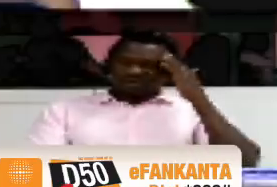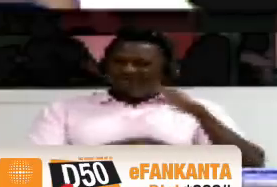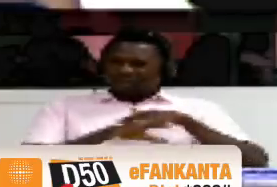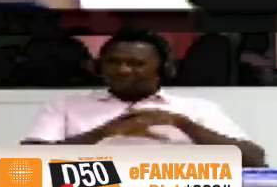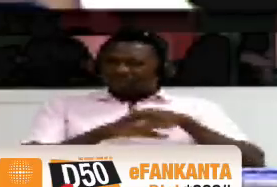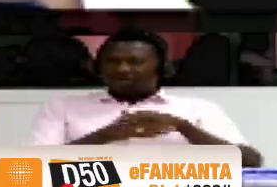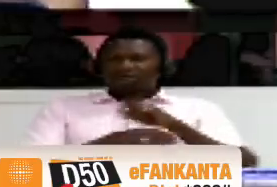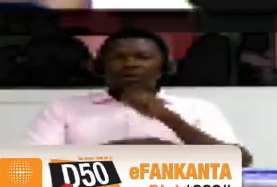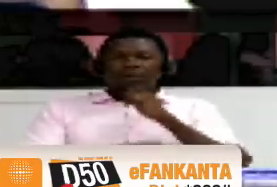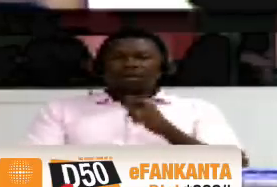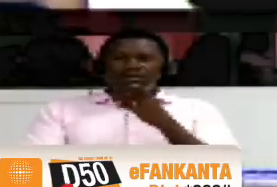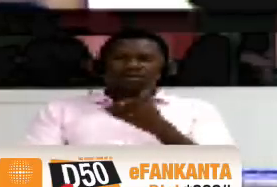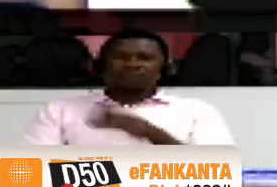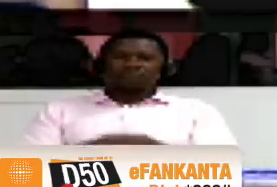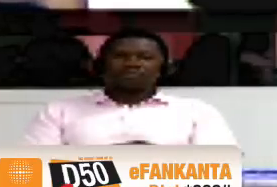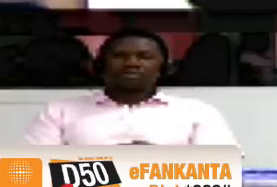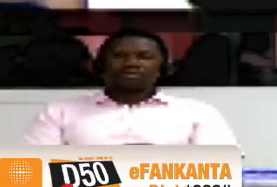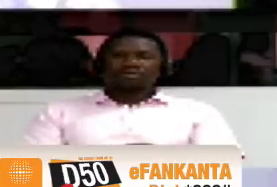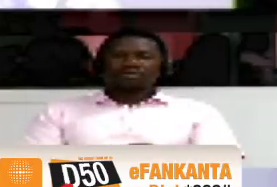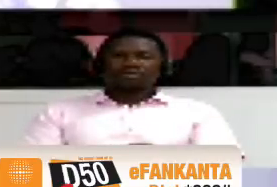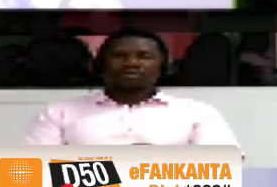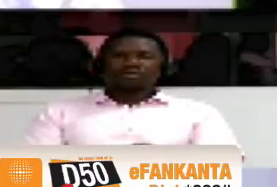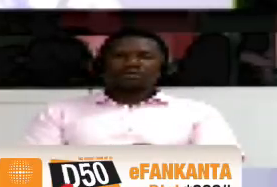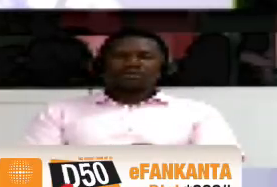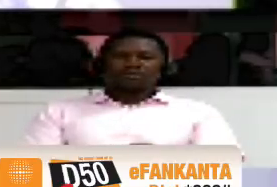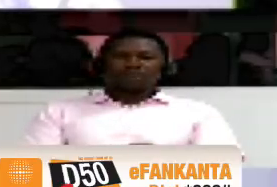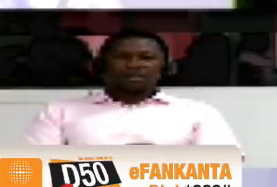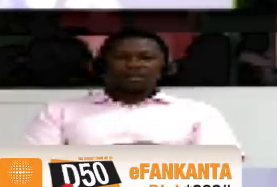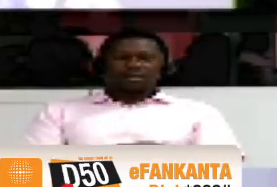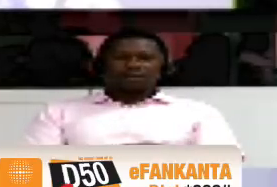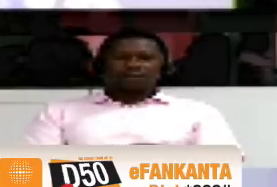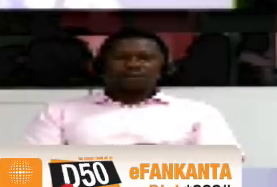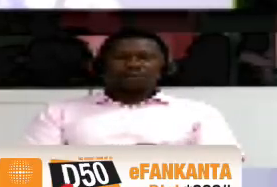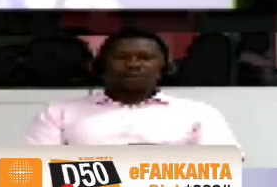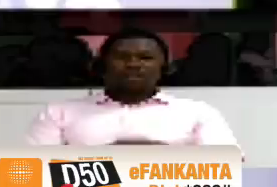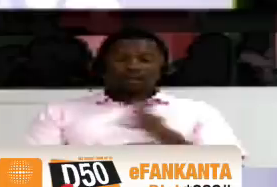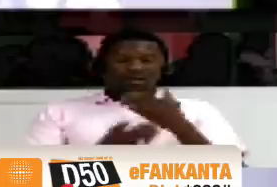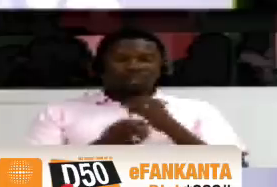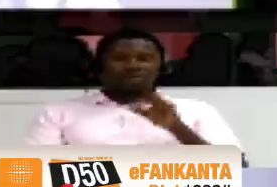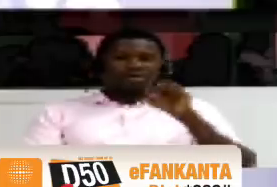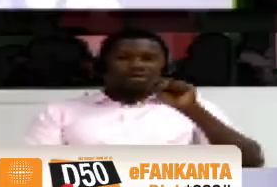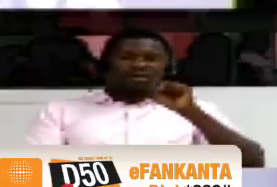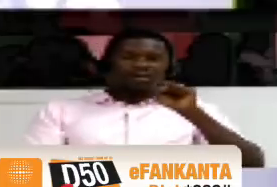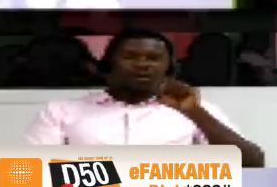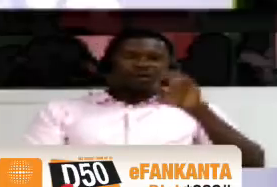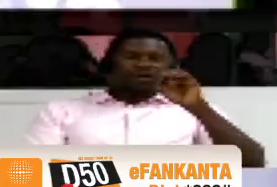your statement, it states Sheikh Tijan Hydra. Uh-huh. Is that correct? Then it must be the one.